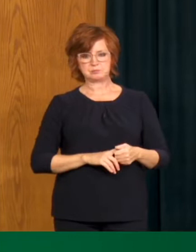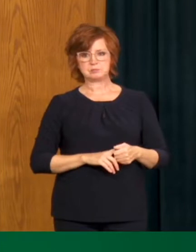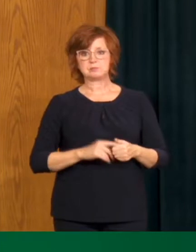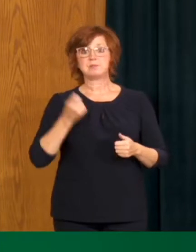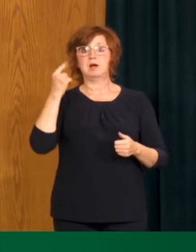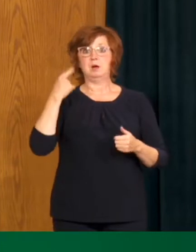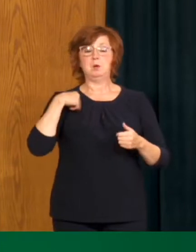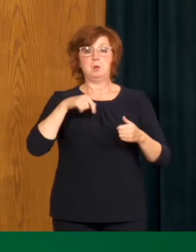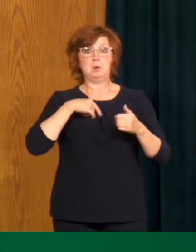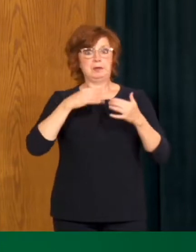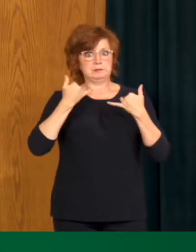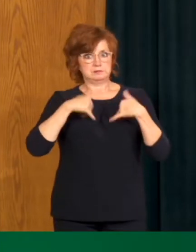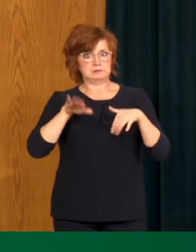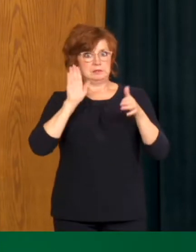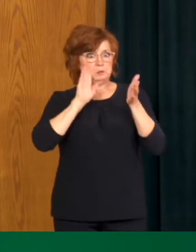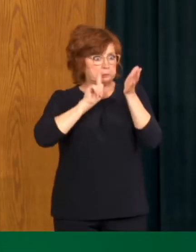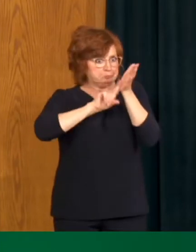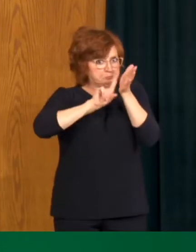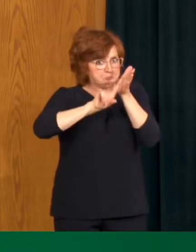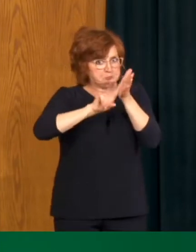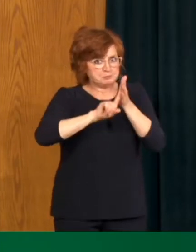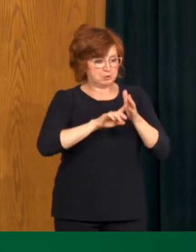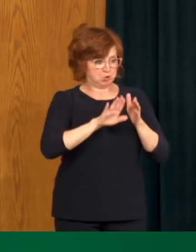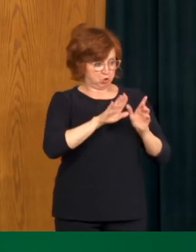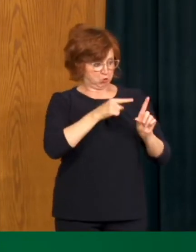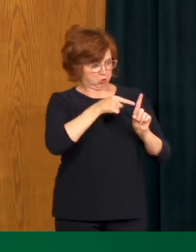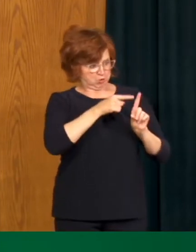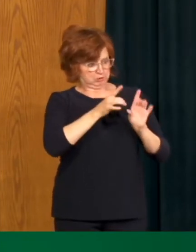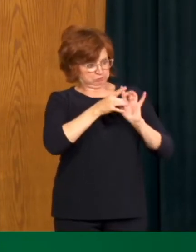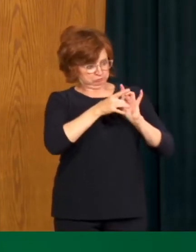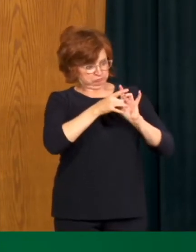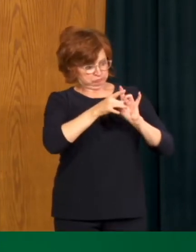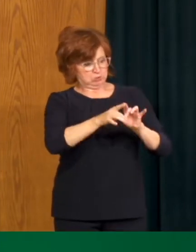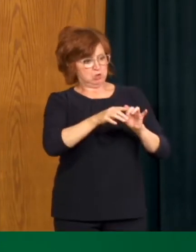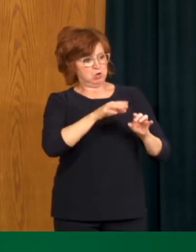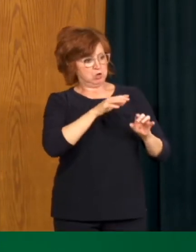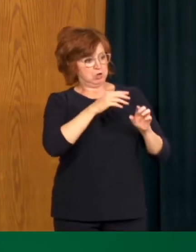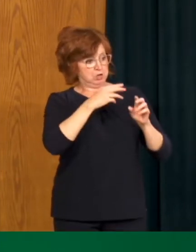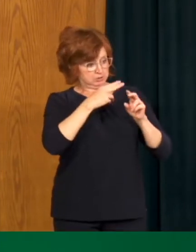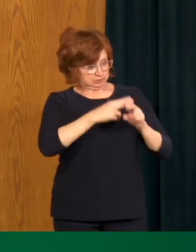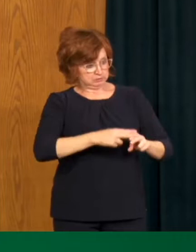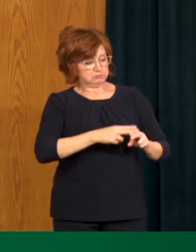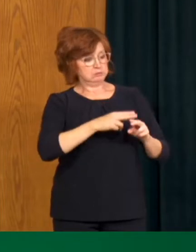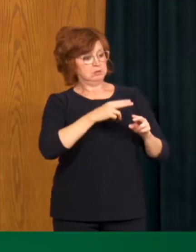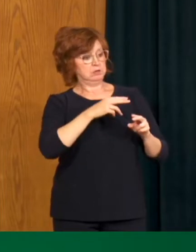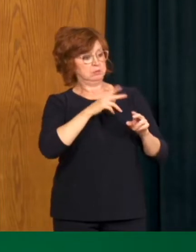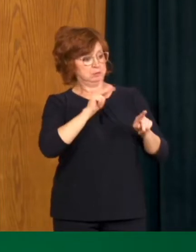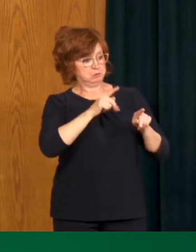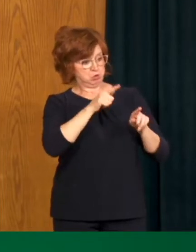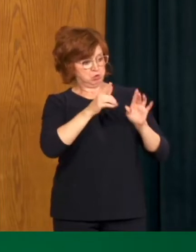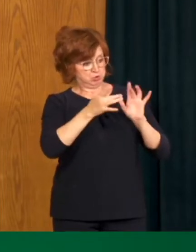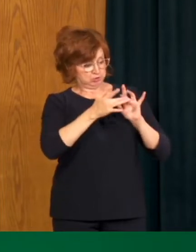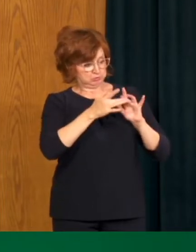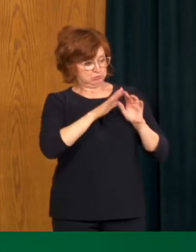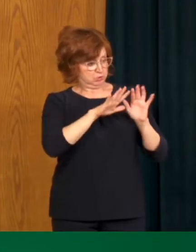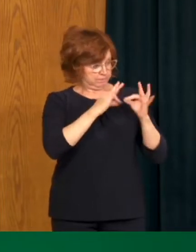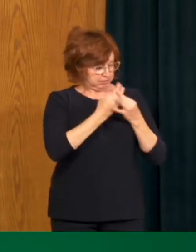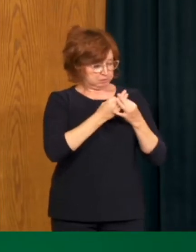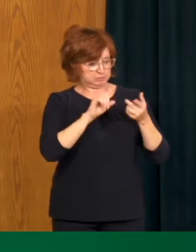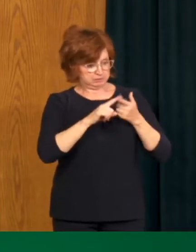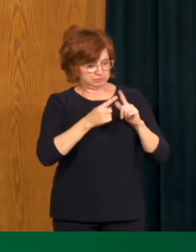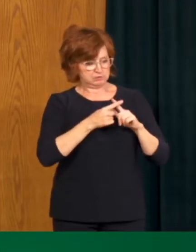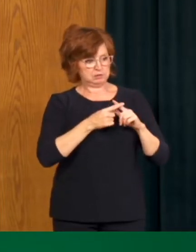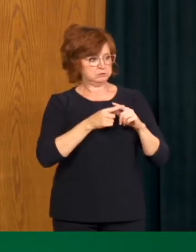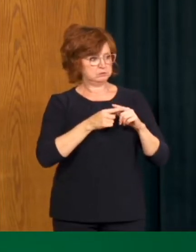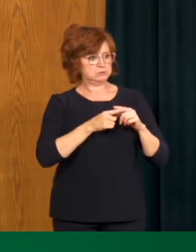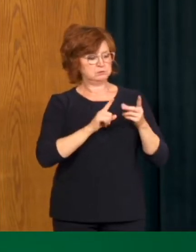tracing, we'll have more information, and we can have medical health officer follow up with the distribution of cases. The vast majority are on